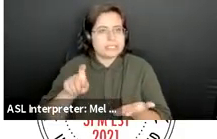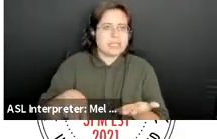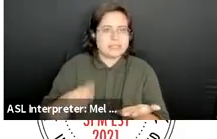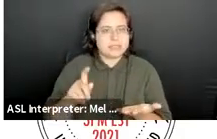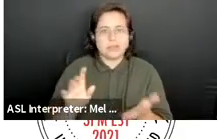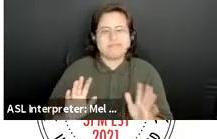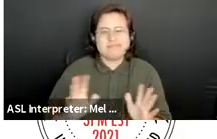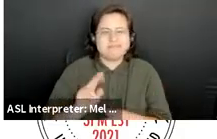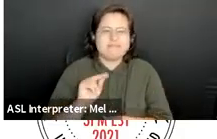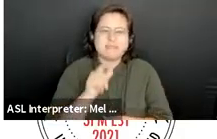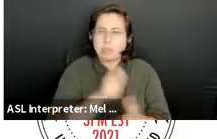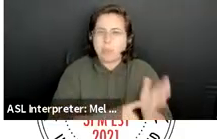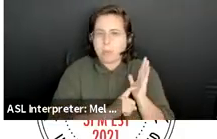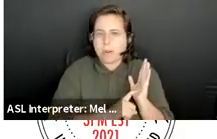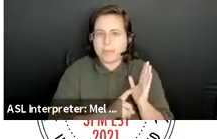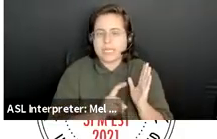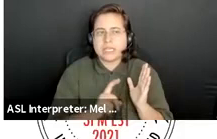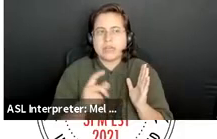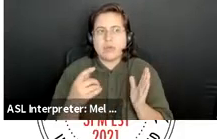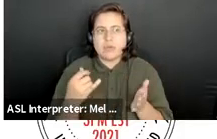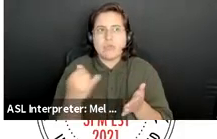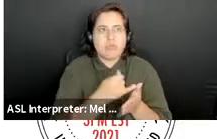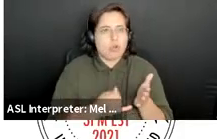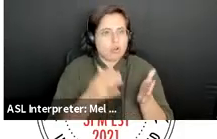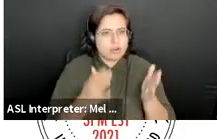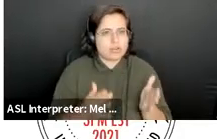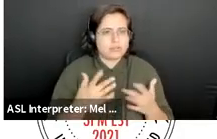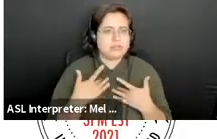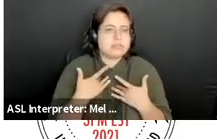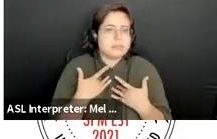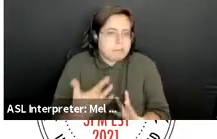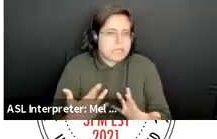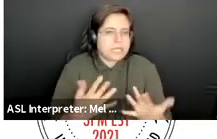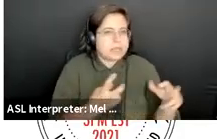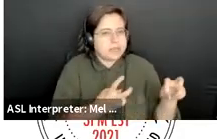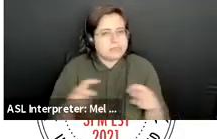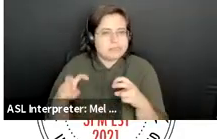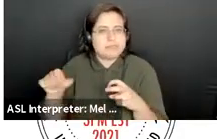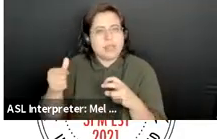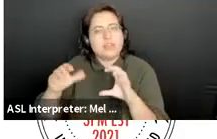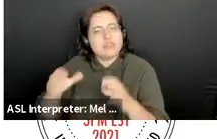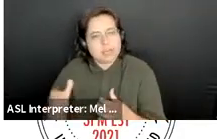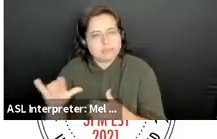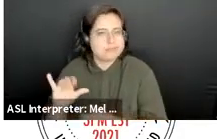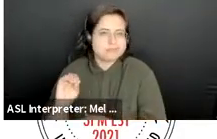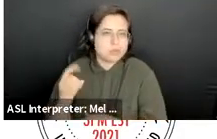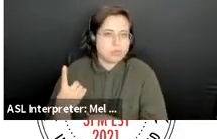not a requirement. Artists in particular do often transition to another category, such as an